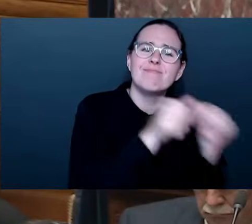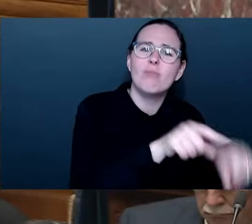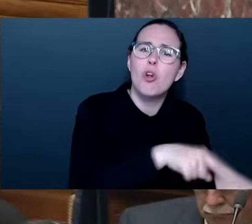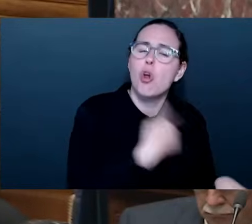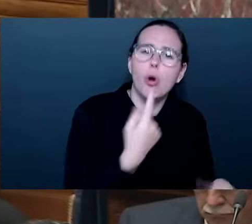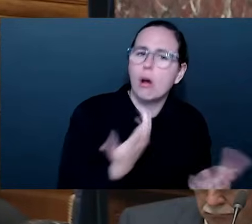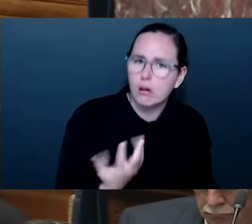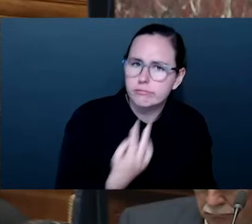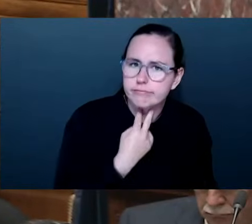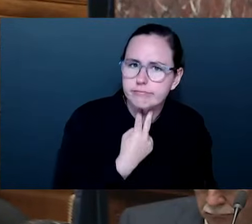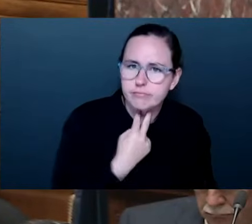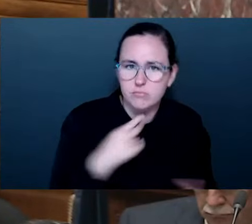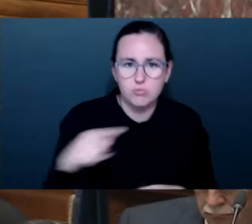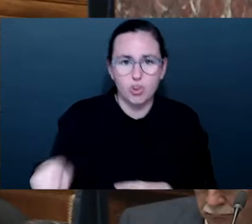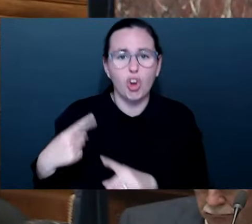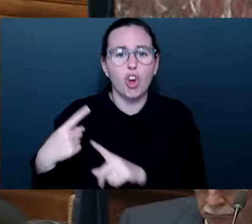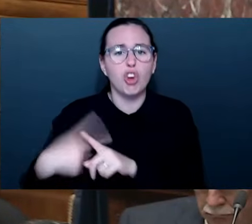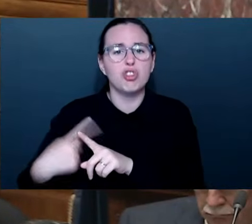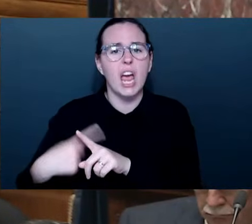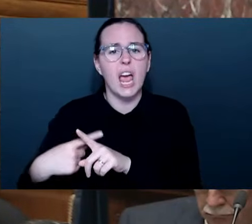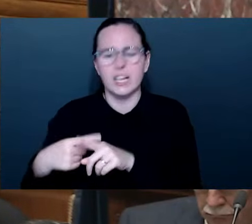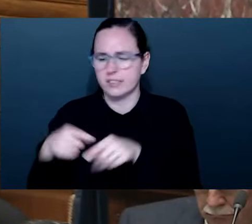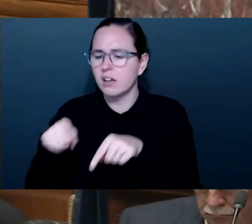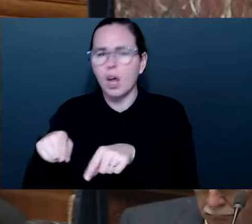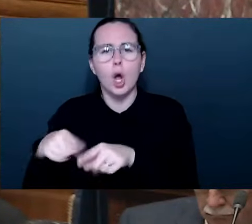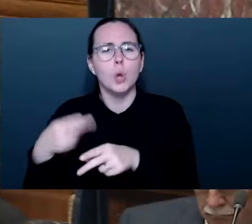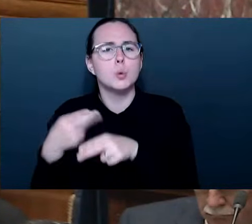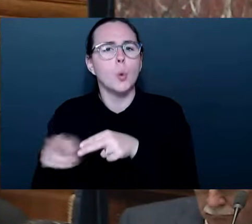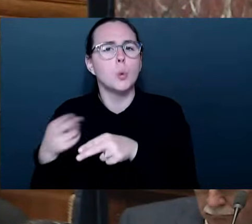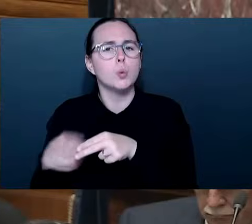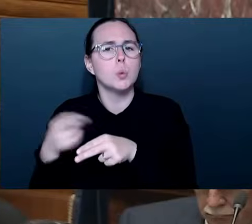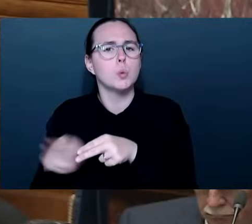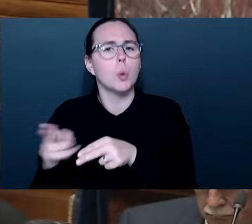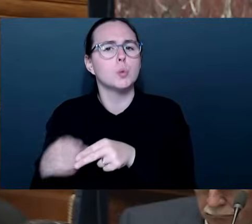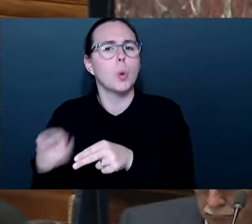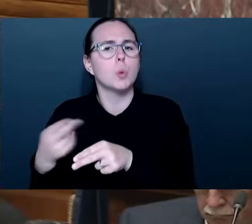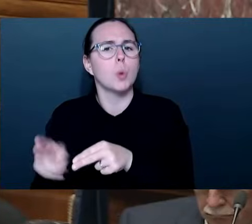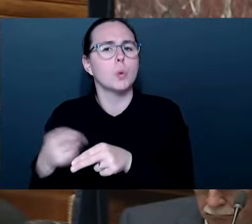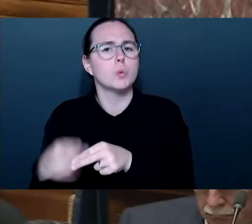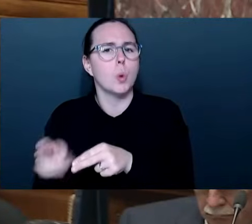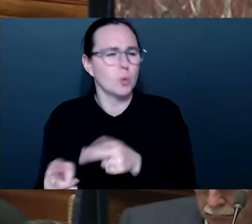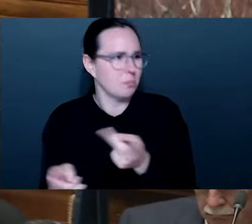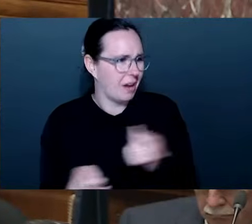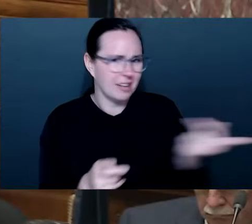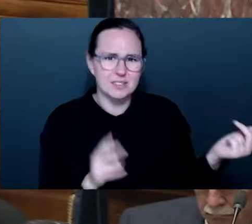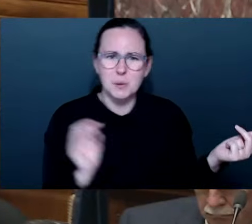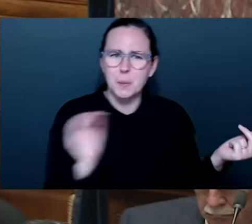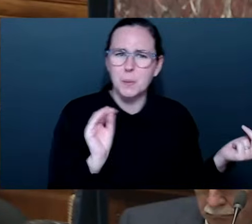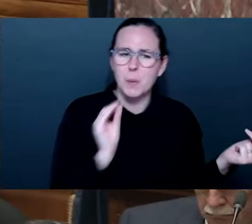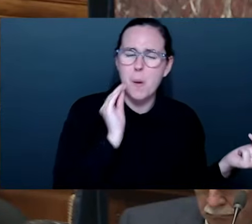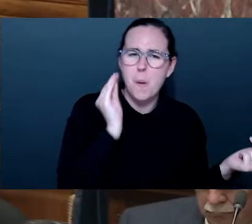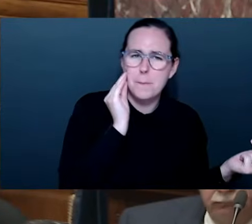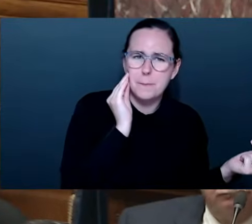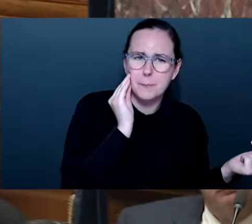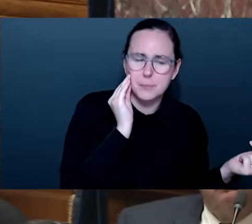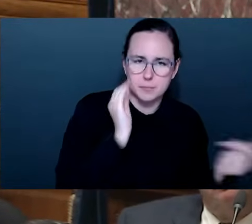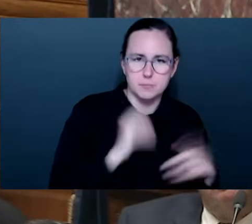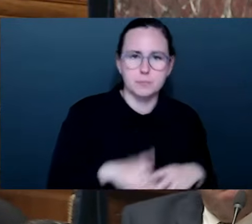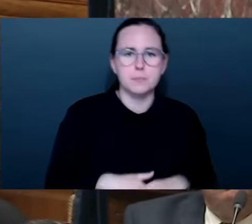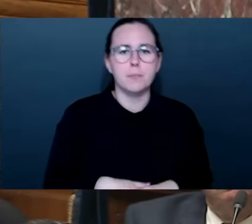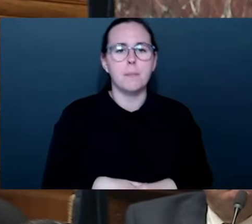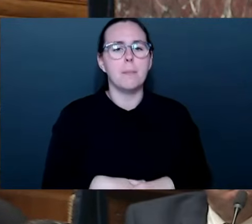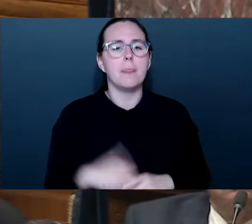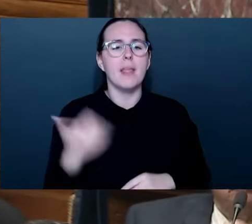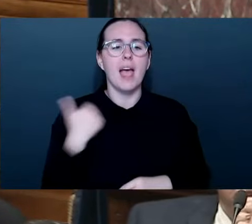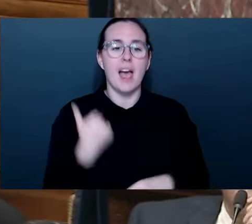Act. This bill responds to what we've learned so far and introduces three key sets of amendments. First,